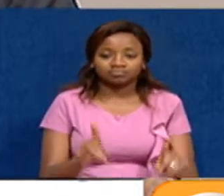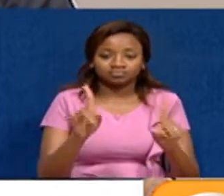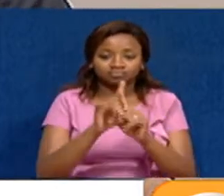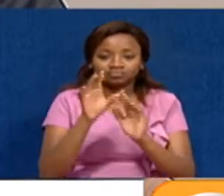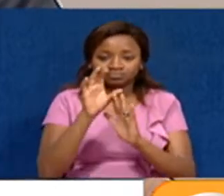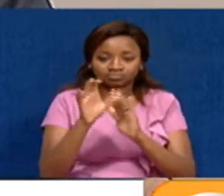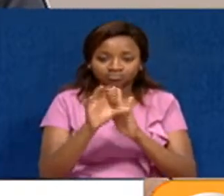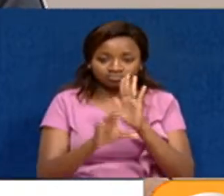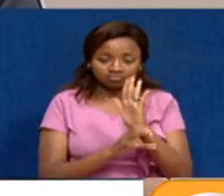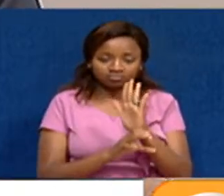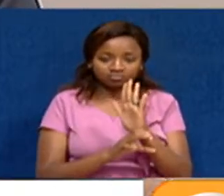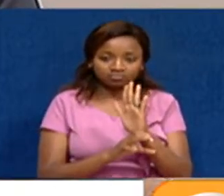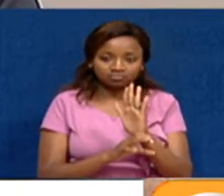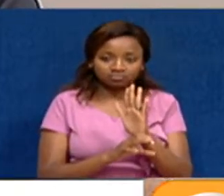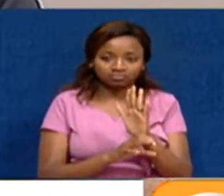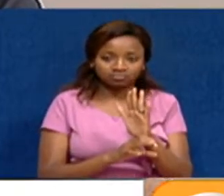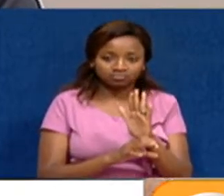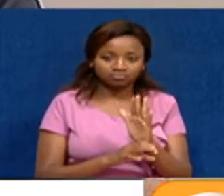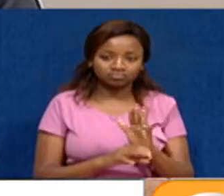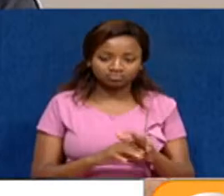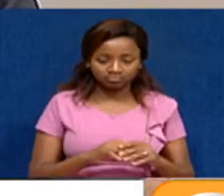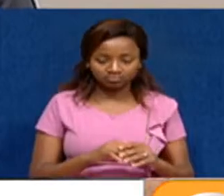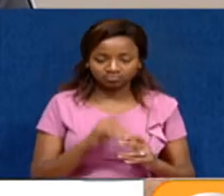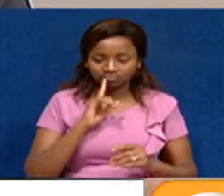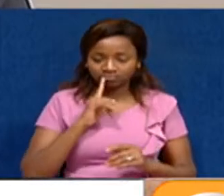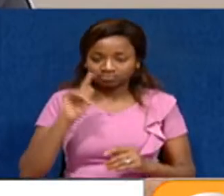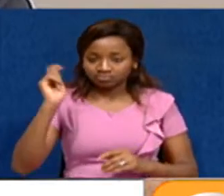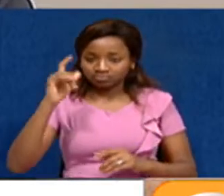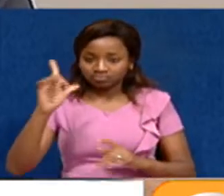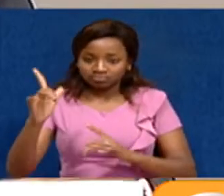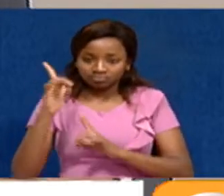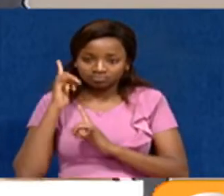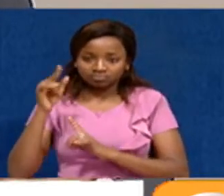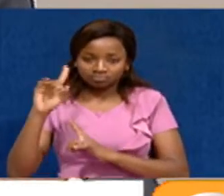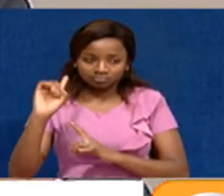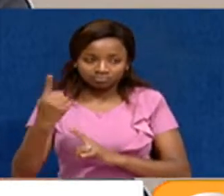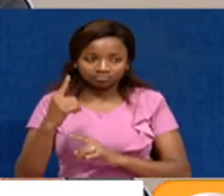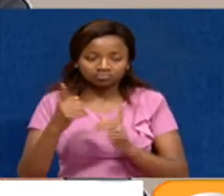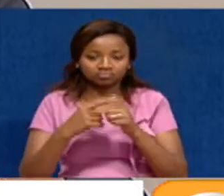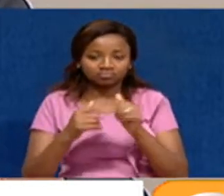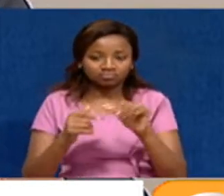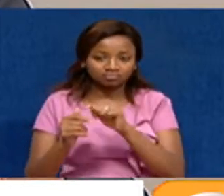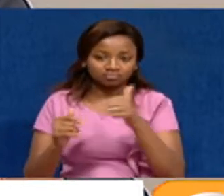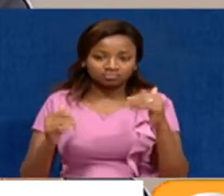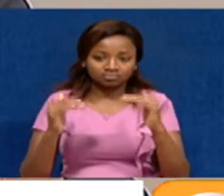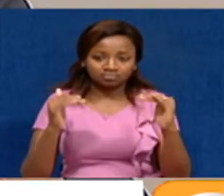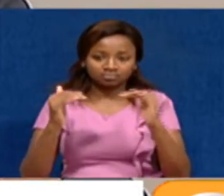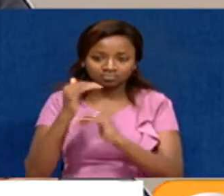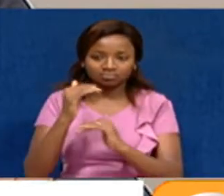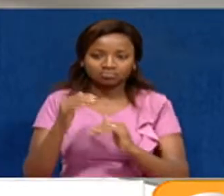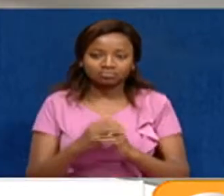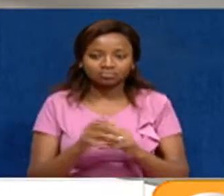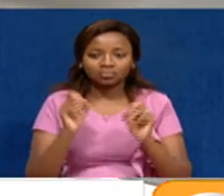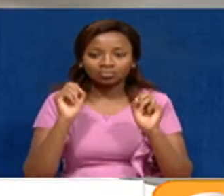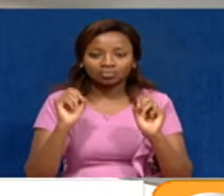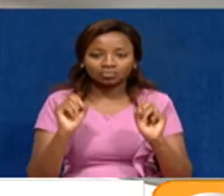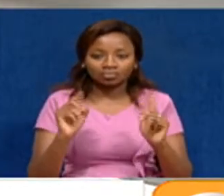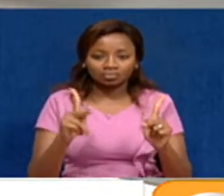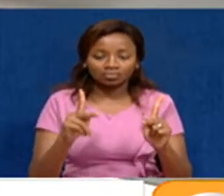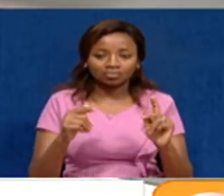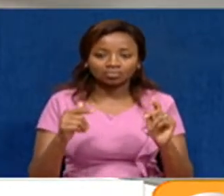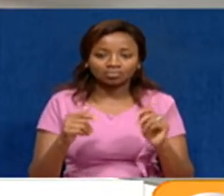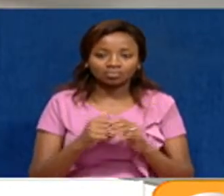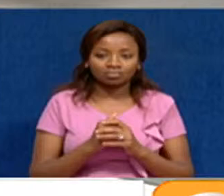of the KFF, first is Kenyan law. Then the other things will follow. Okay, you made your